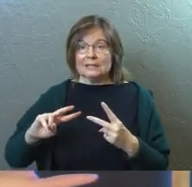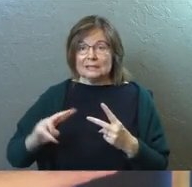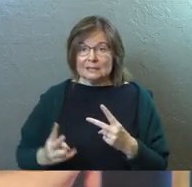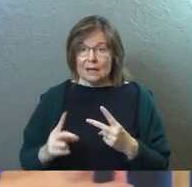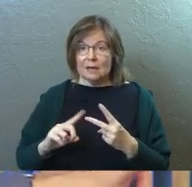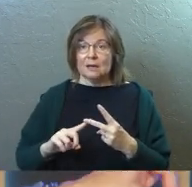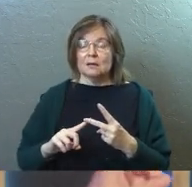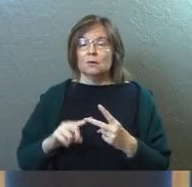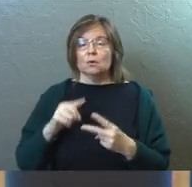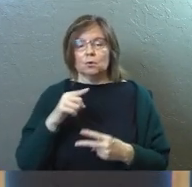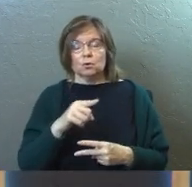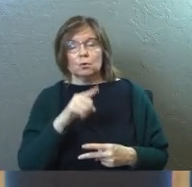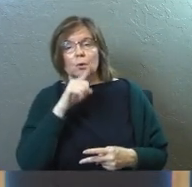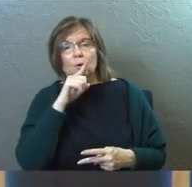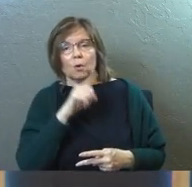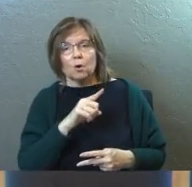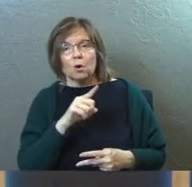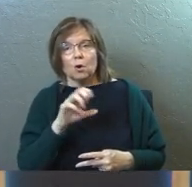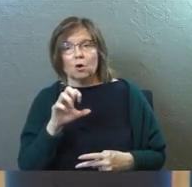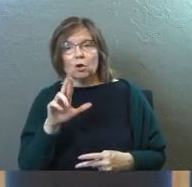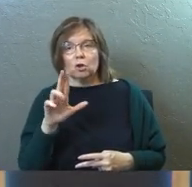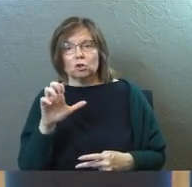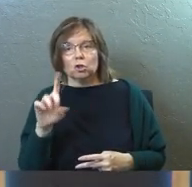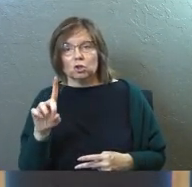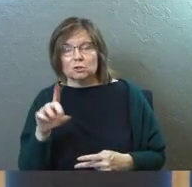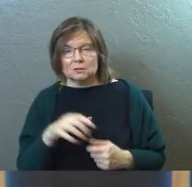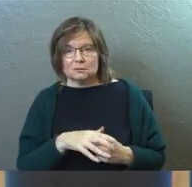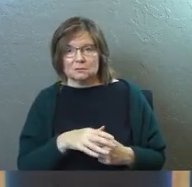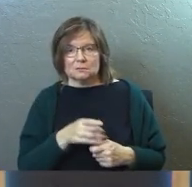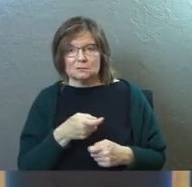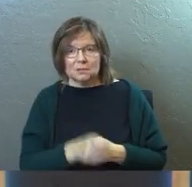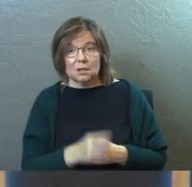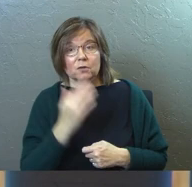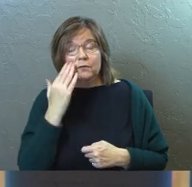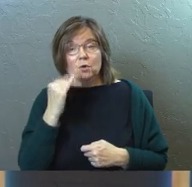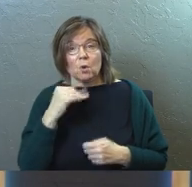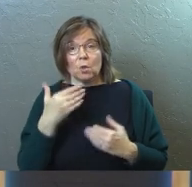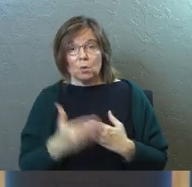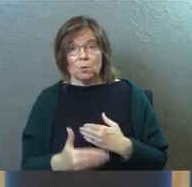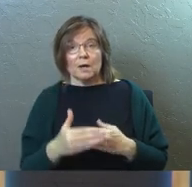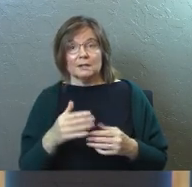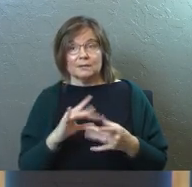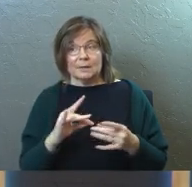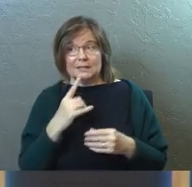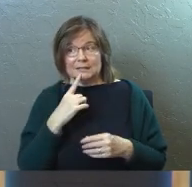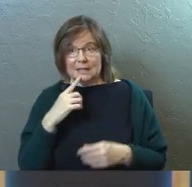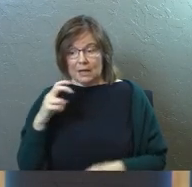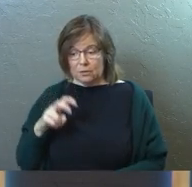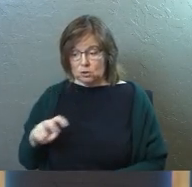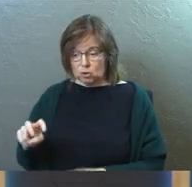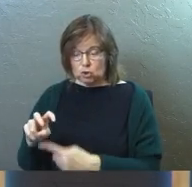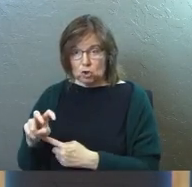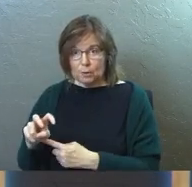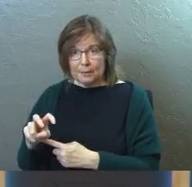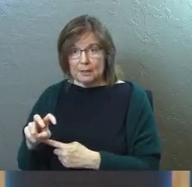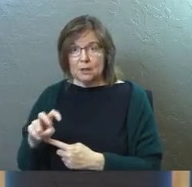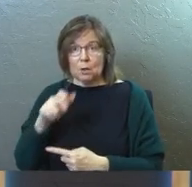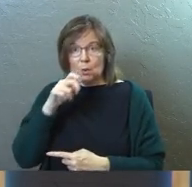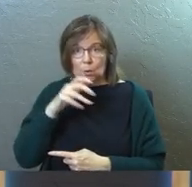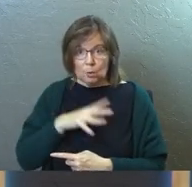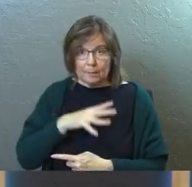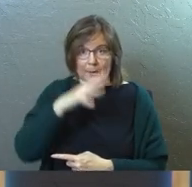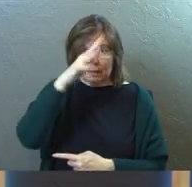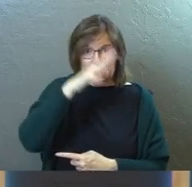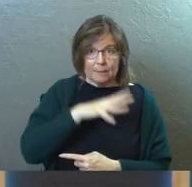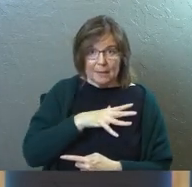does is he says, you are cursed. And if you know the rest of the passage, God's going to say, the serpent is cursed, the woman is cursed, the